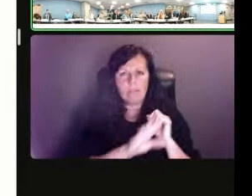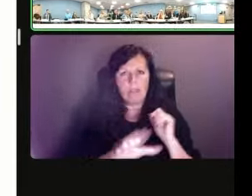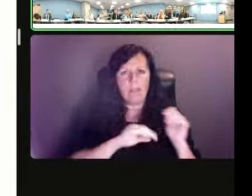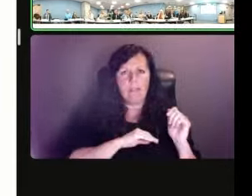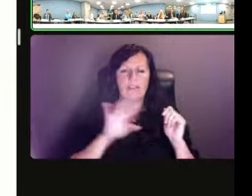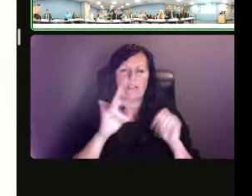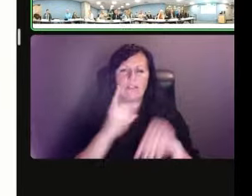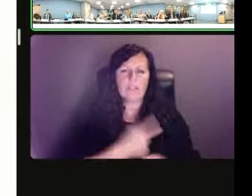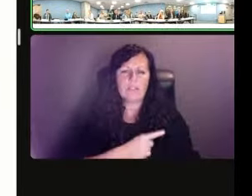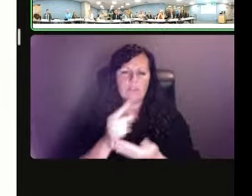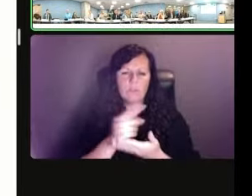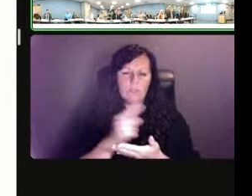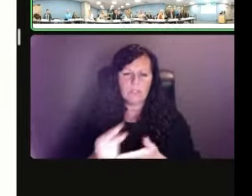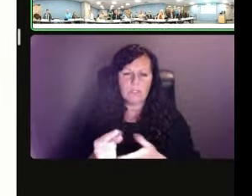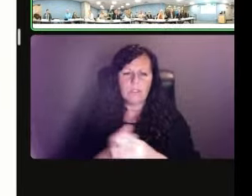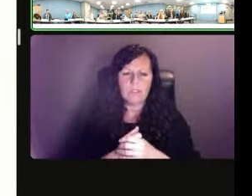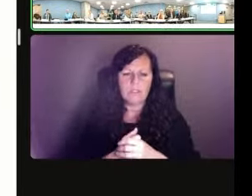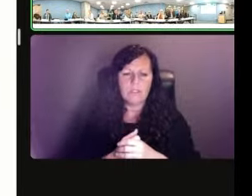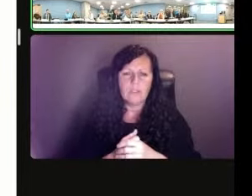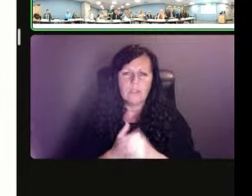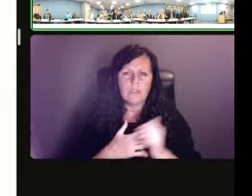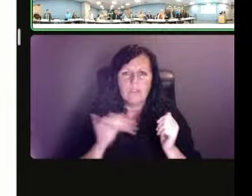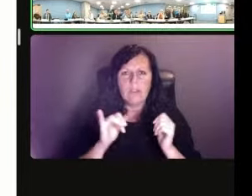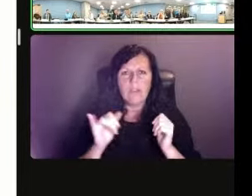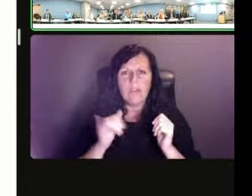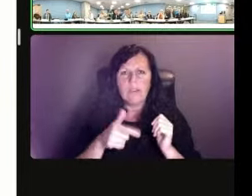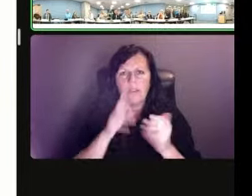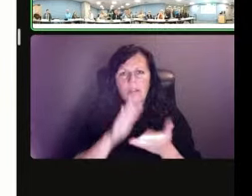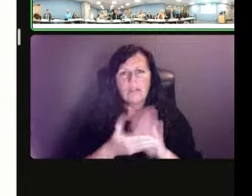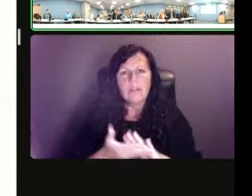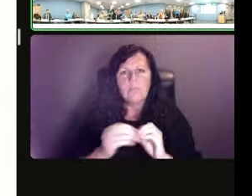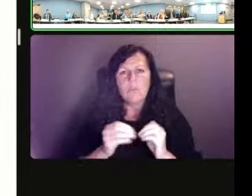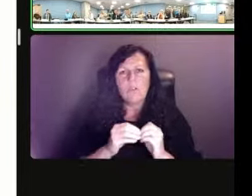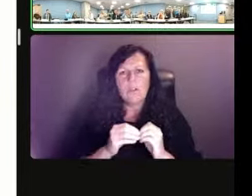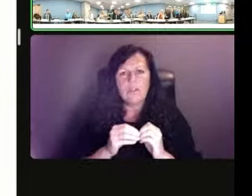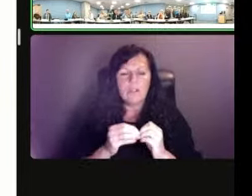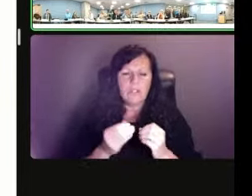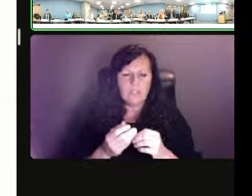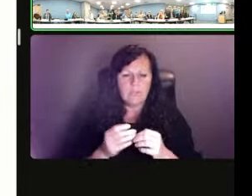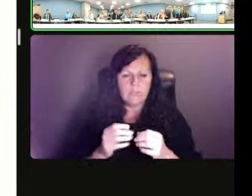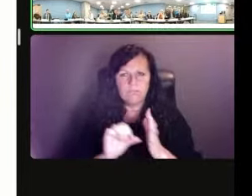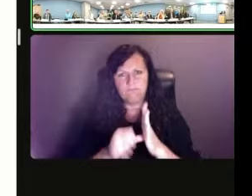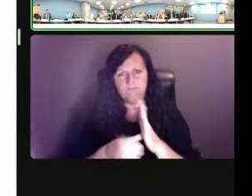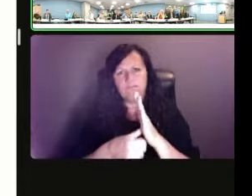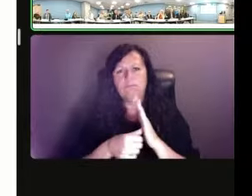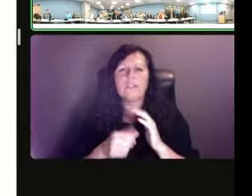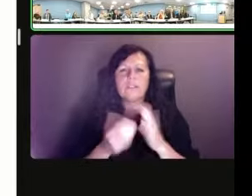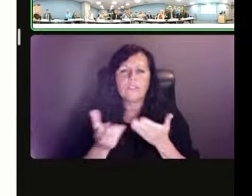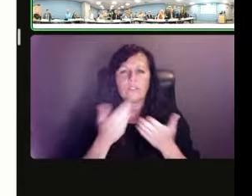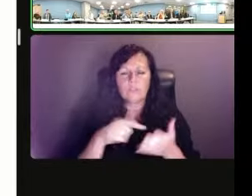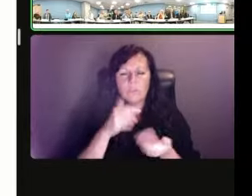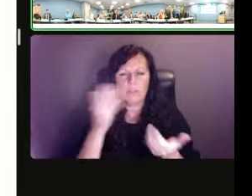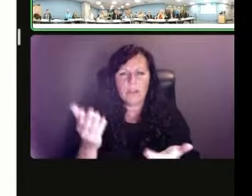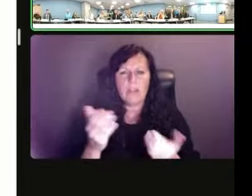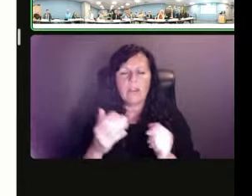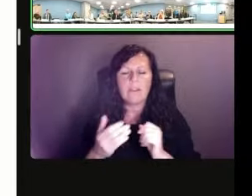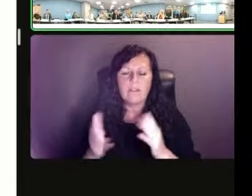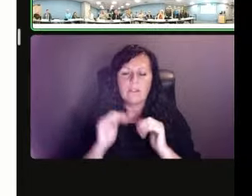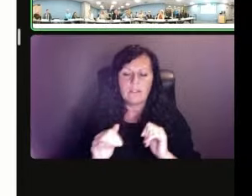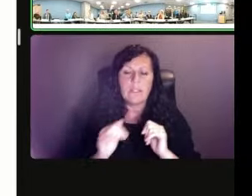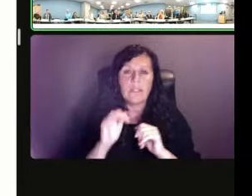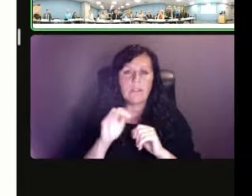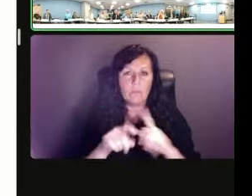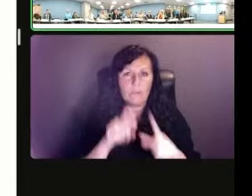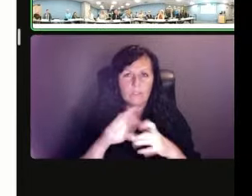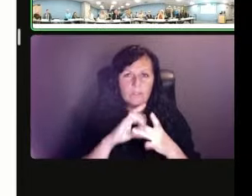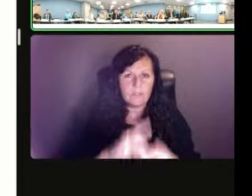think that it will become even more of a keystone service that we provide. And then I have questions